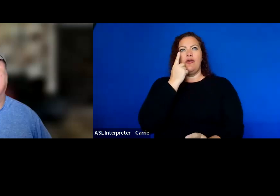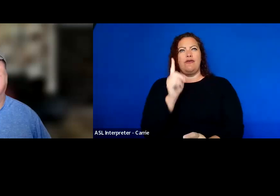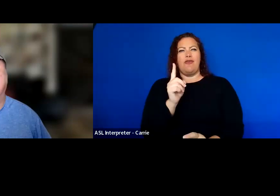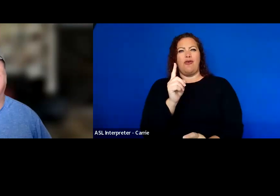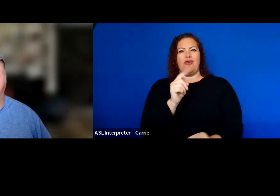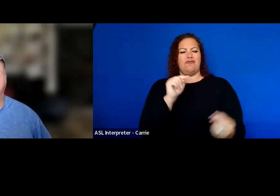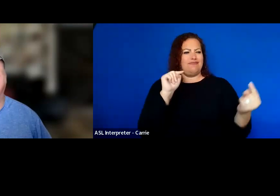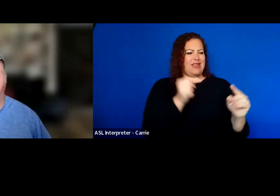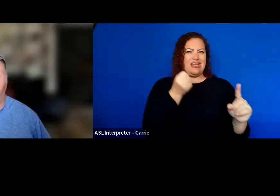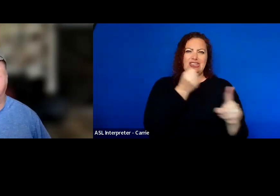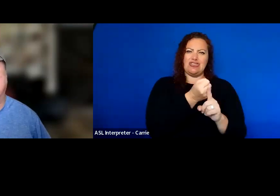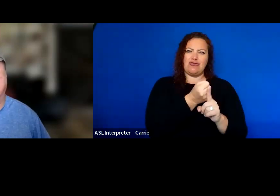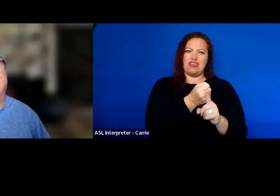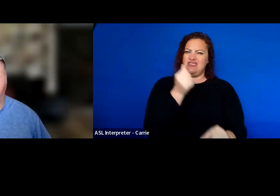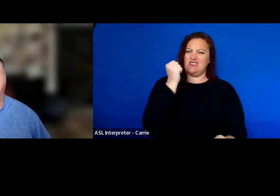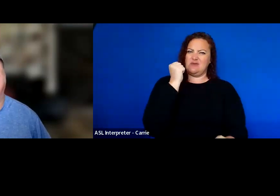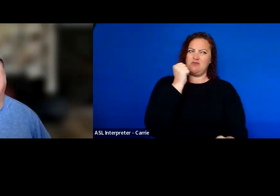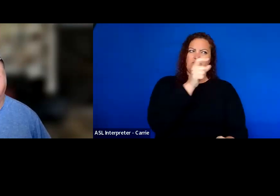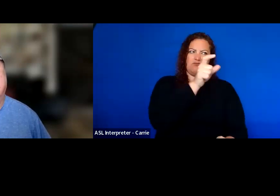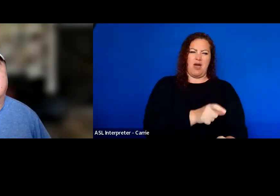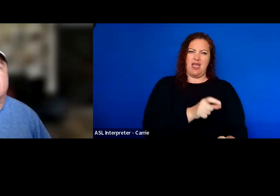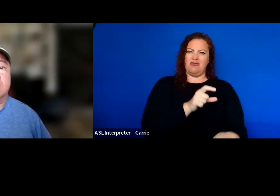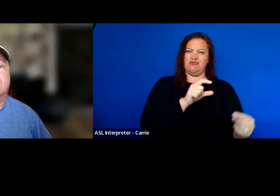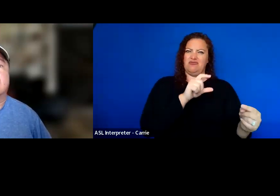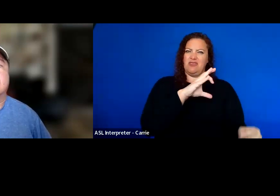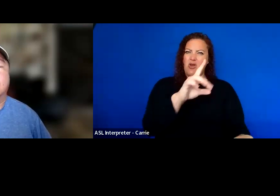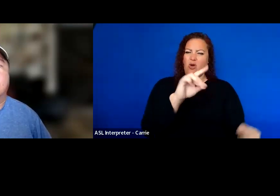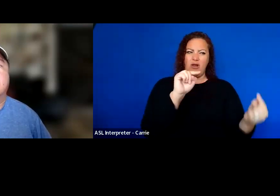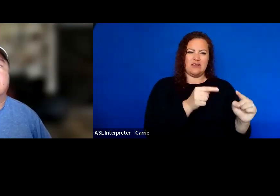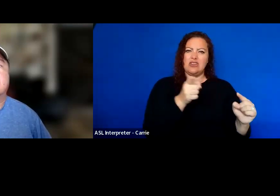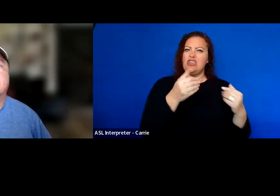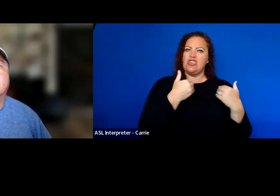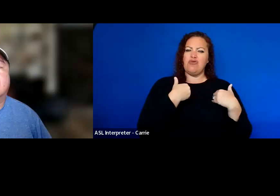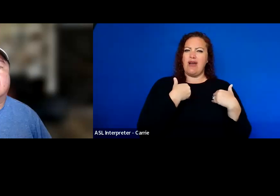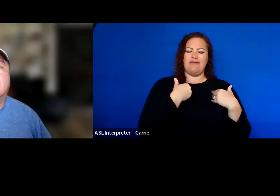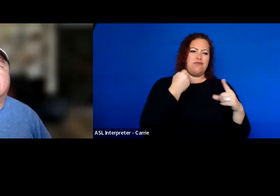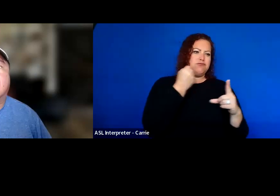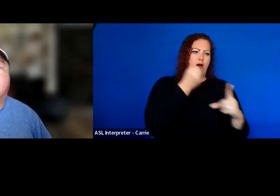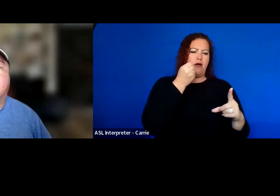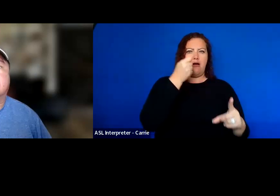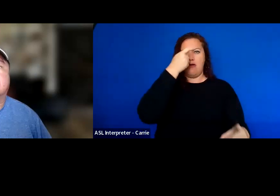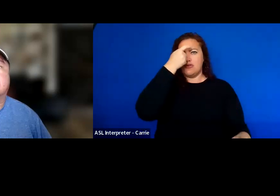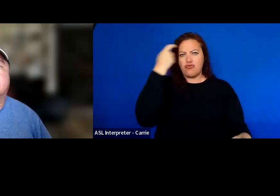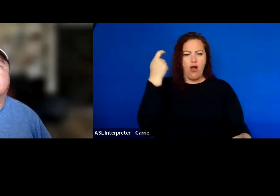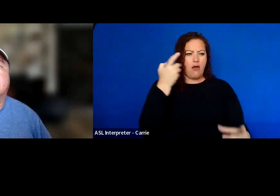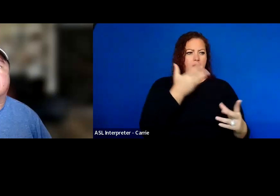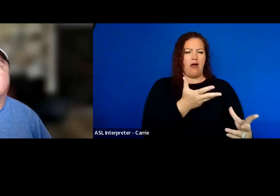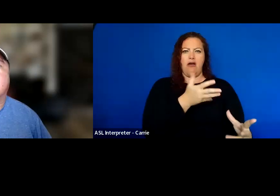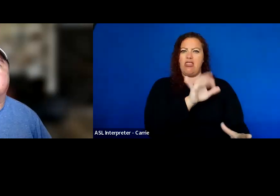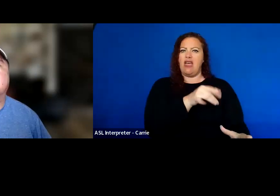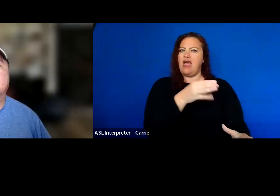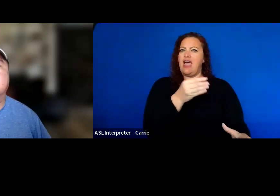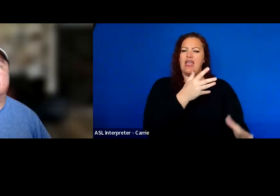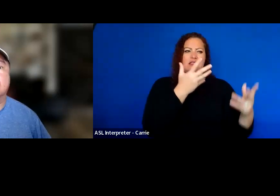injury like spinal cord injury, where you have a trauma and you go on and have